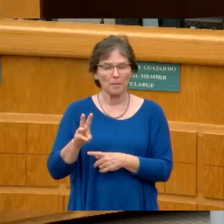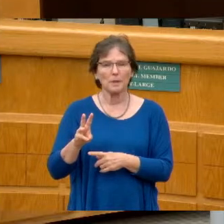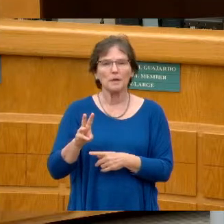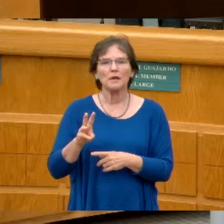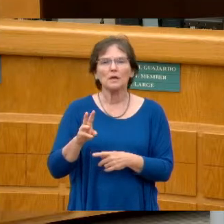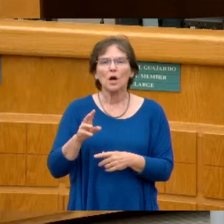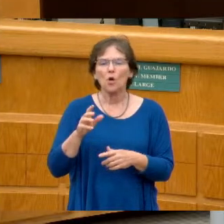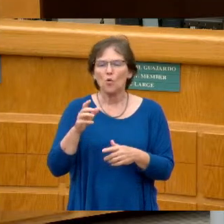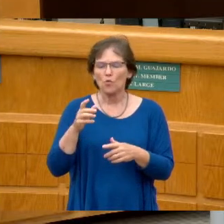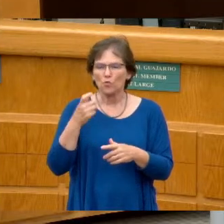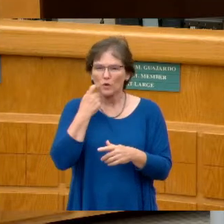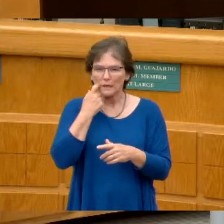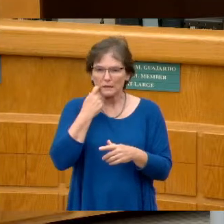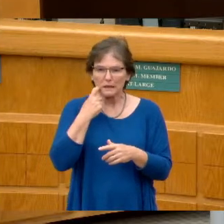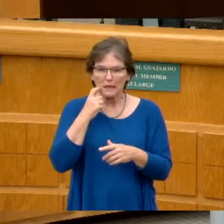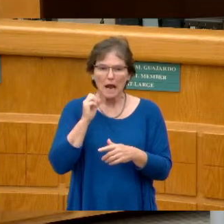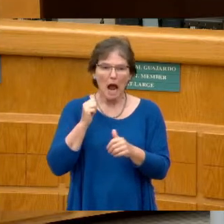of